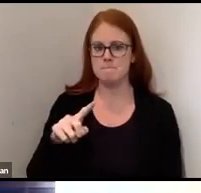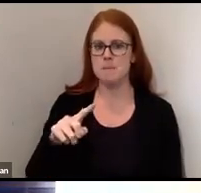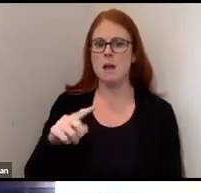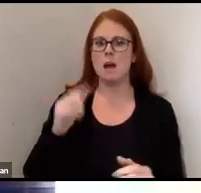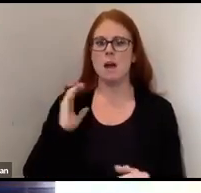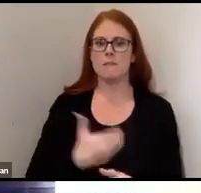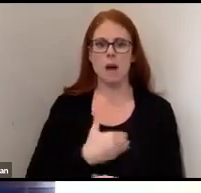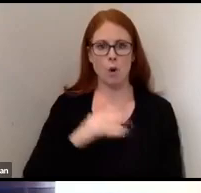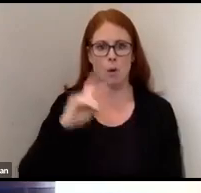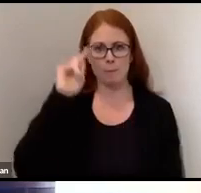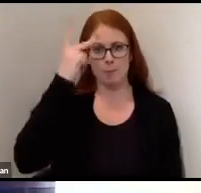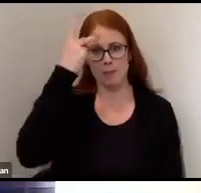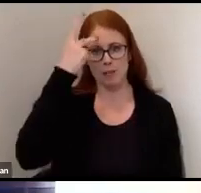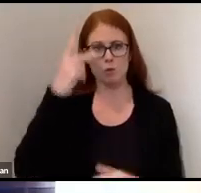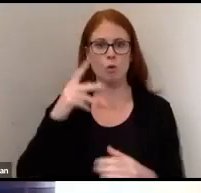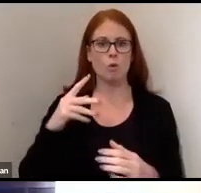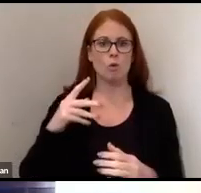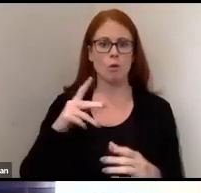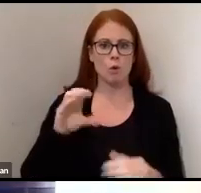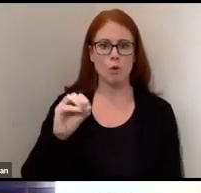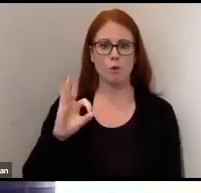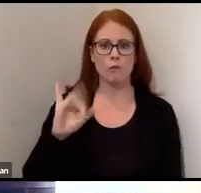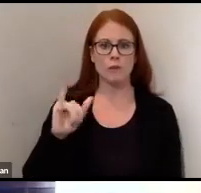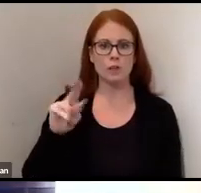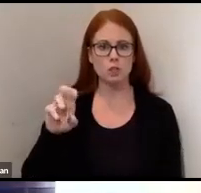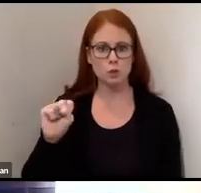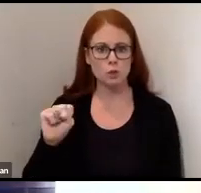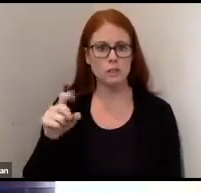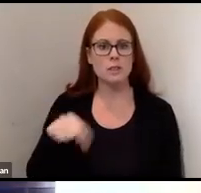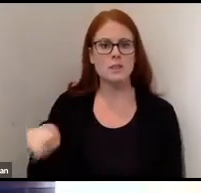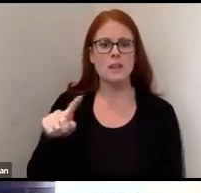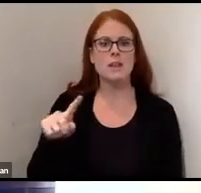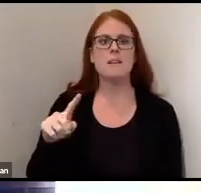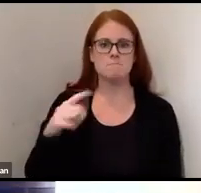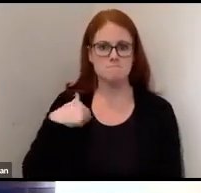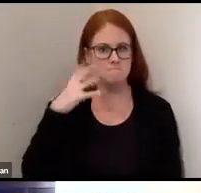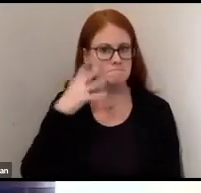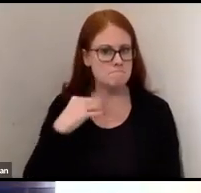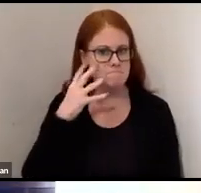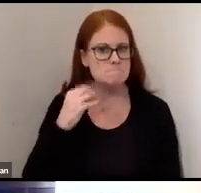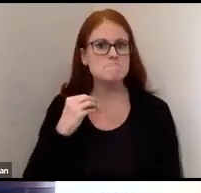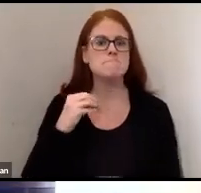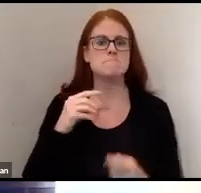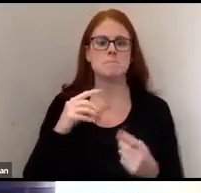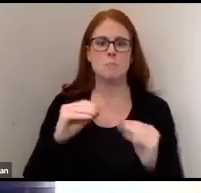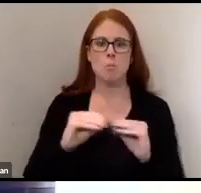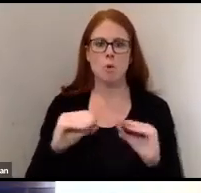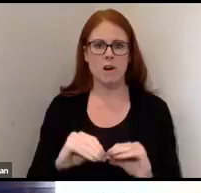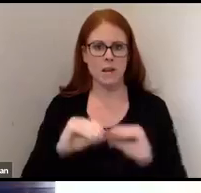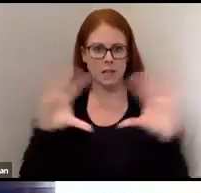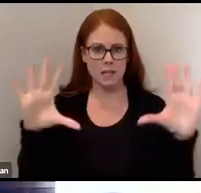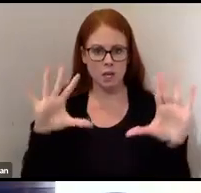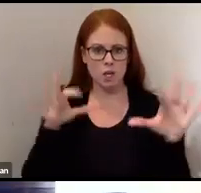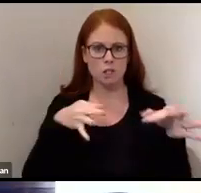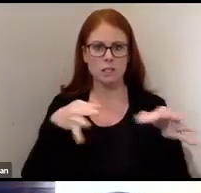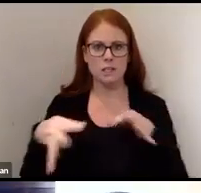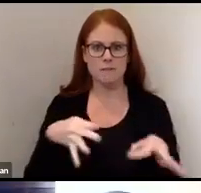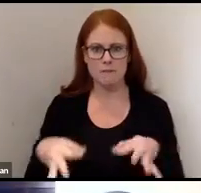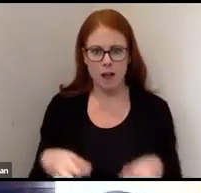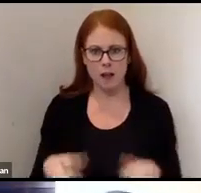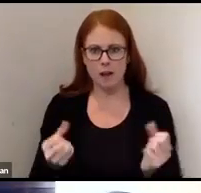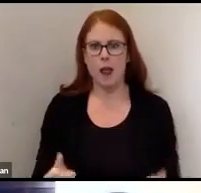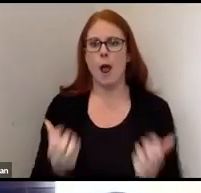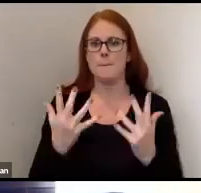officials who have experience in those communities to more clearly define how many